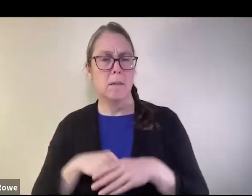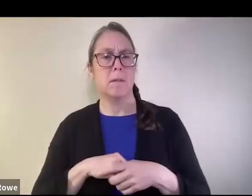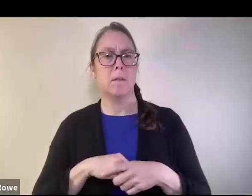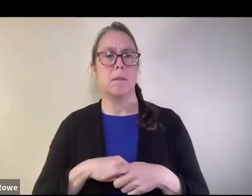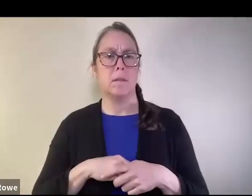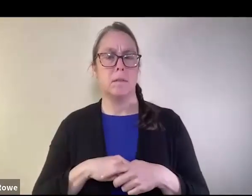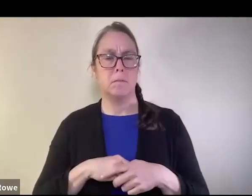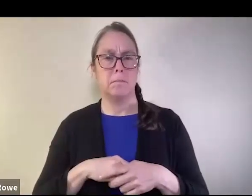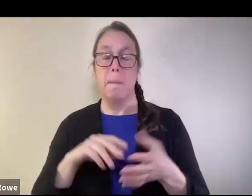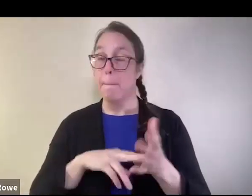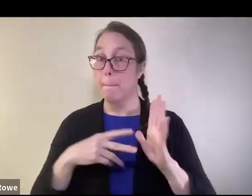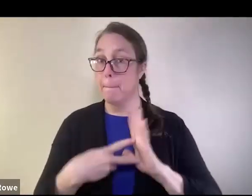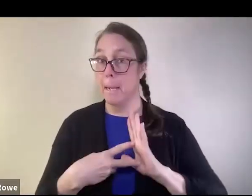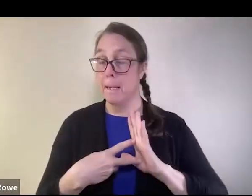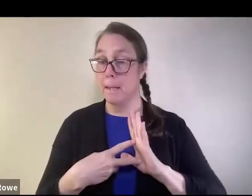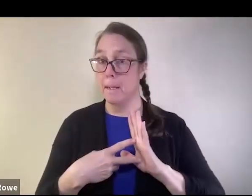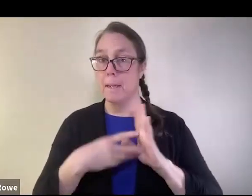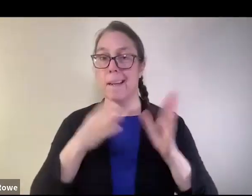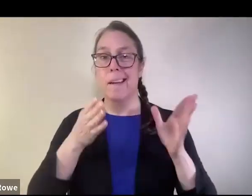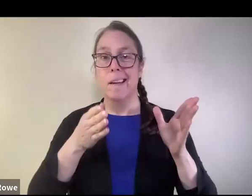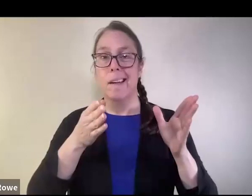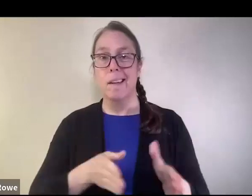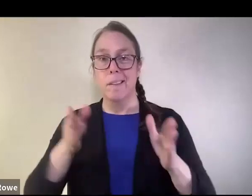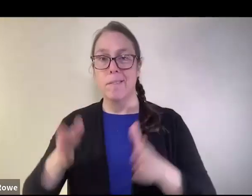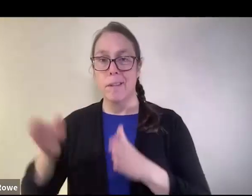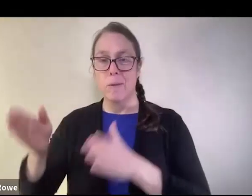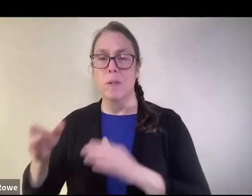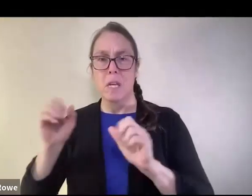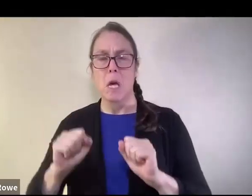So individuals can regroup.